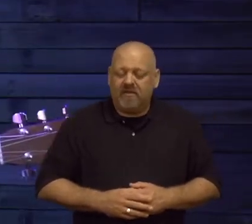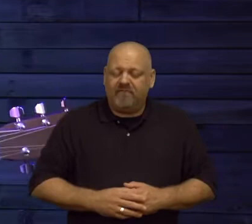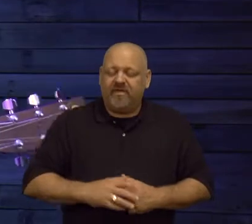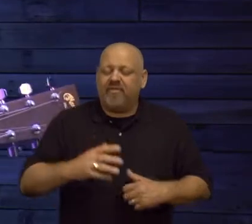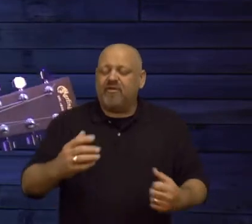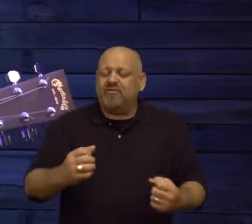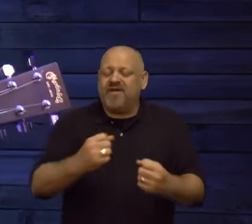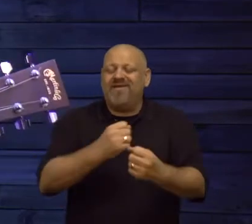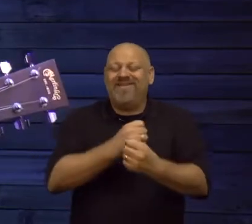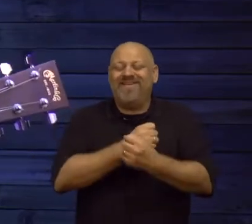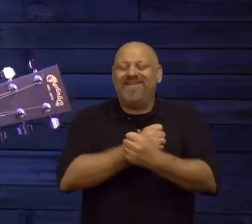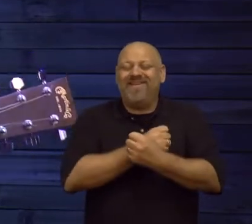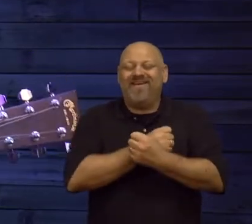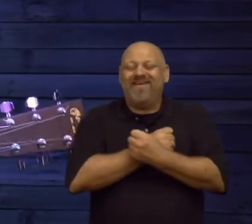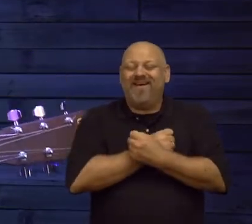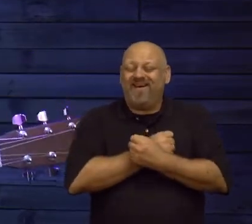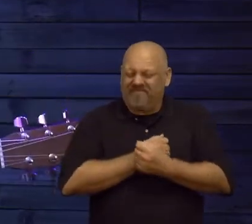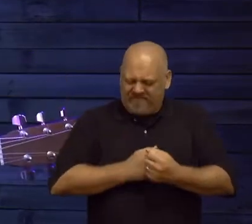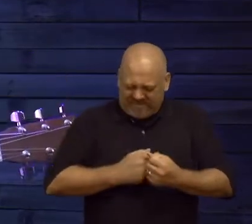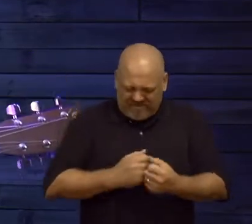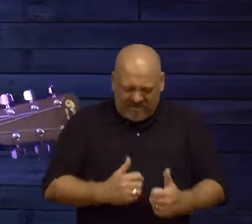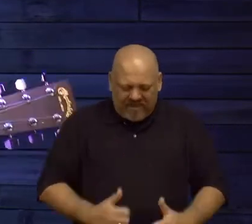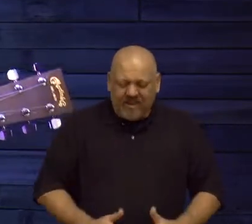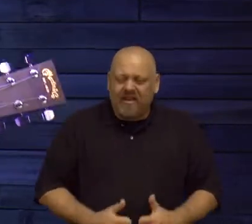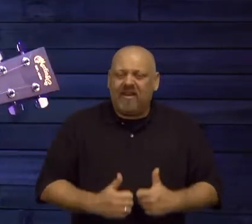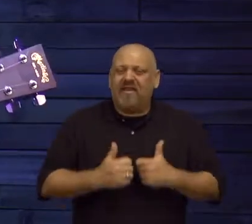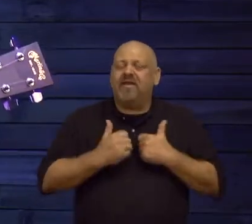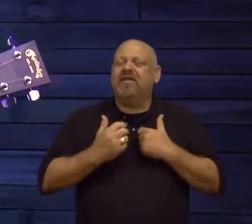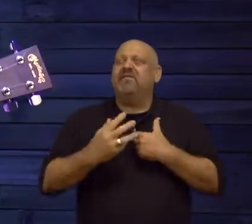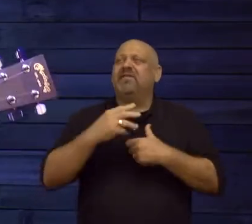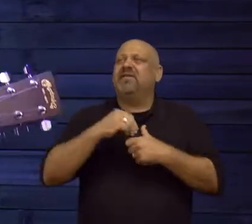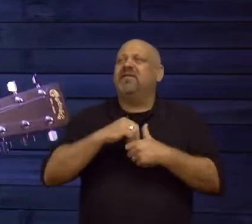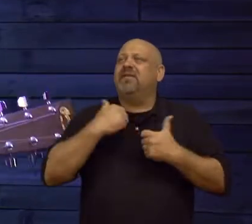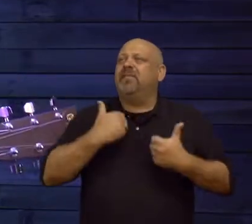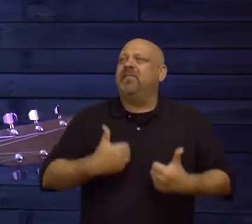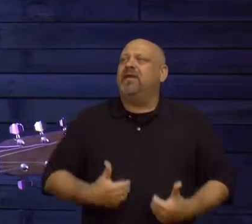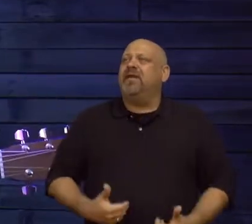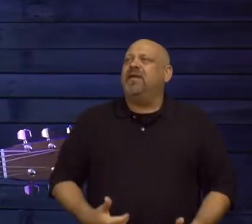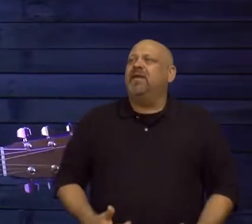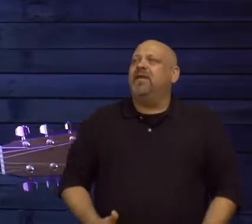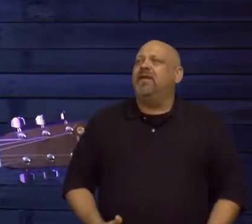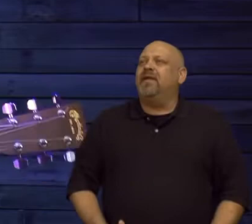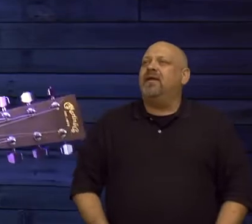There's a love that lives in me.